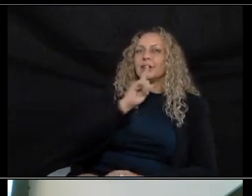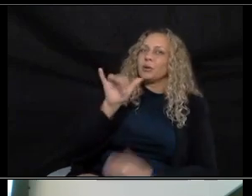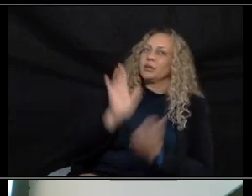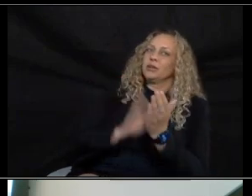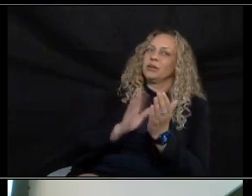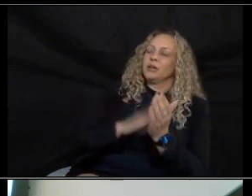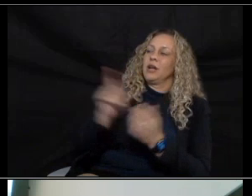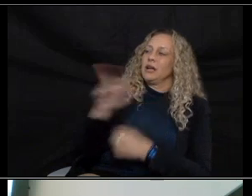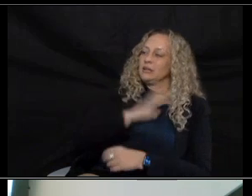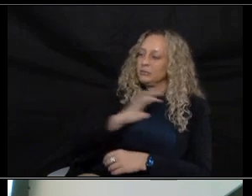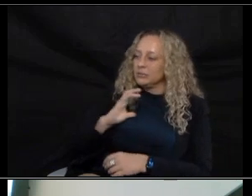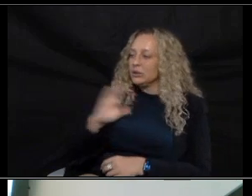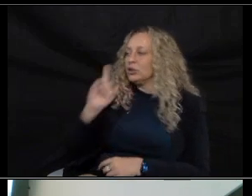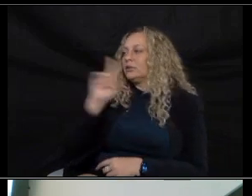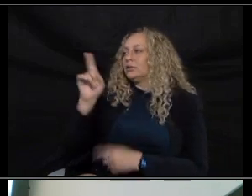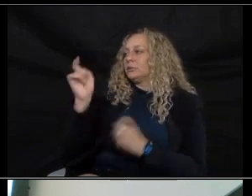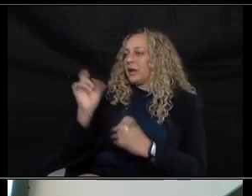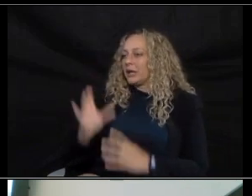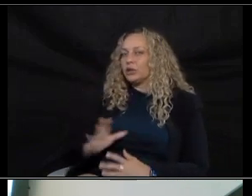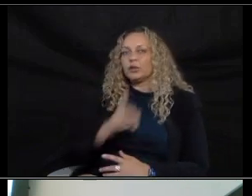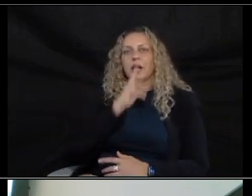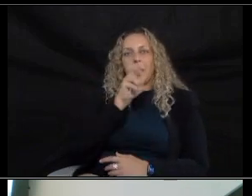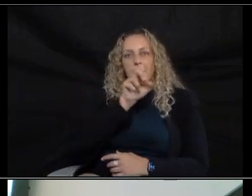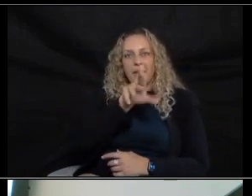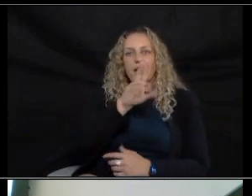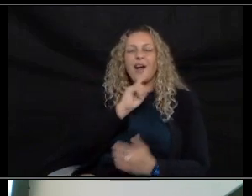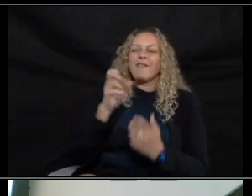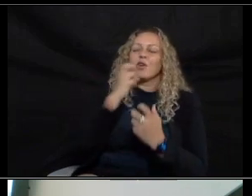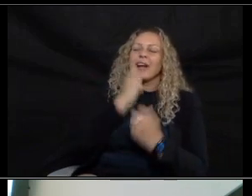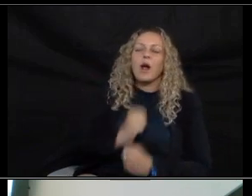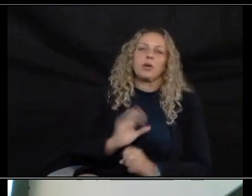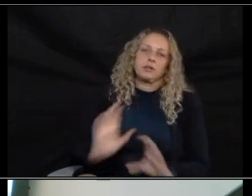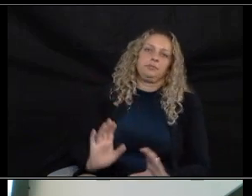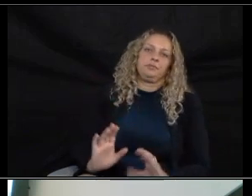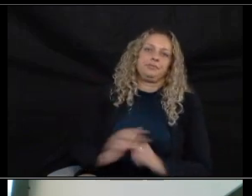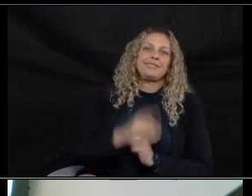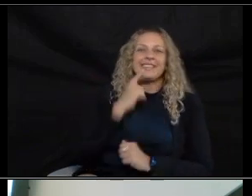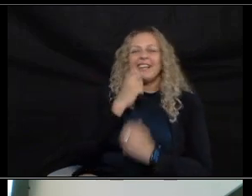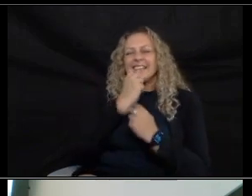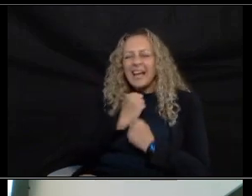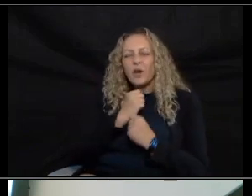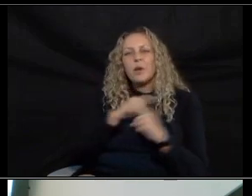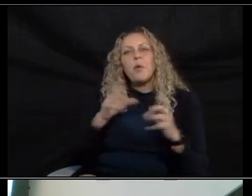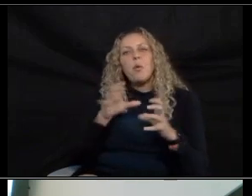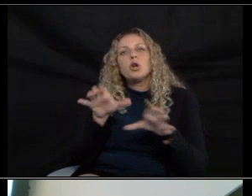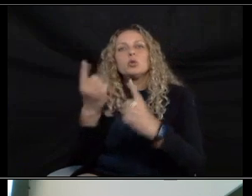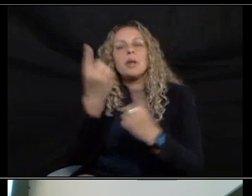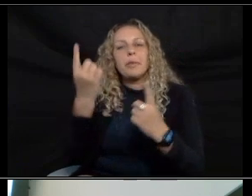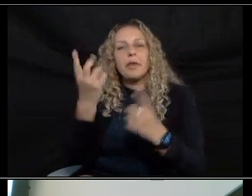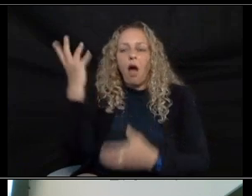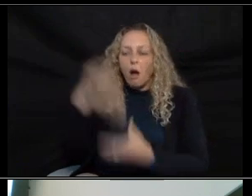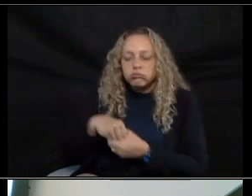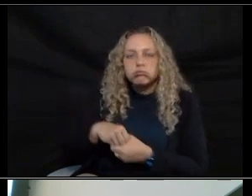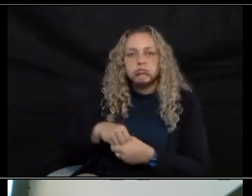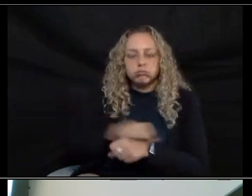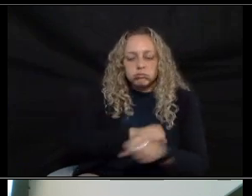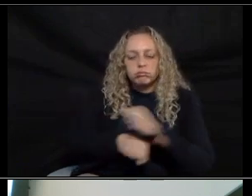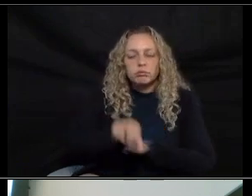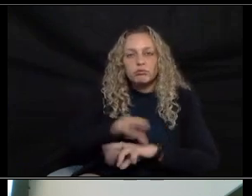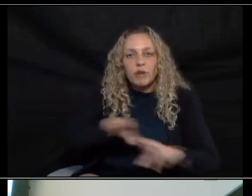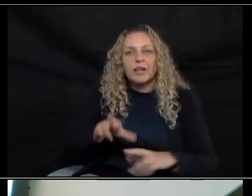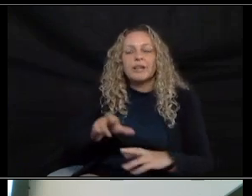as the mayor, as a city manager, but credit for caring, and not just caring, but wanting to do something. Now, lest